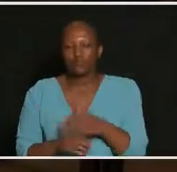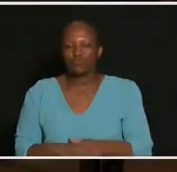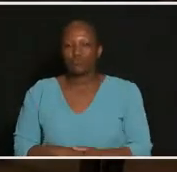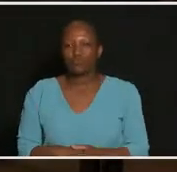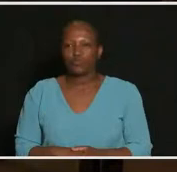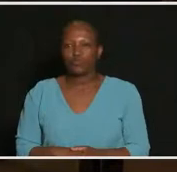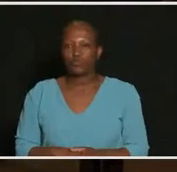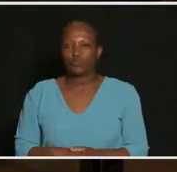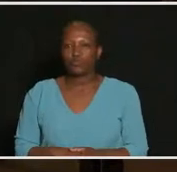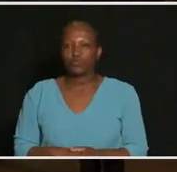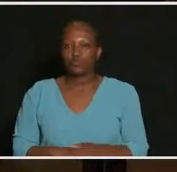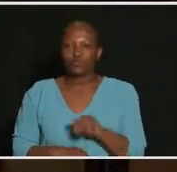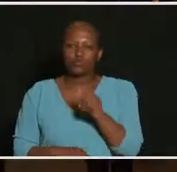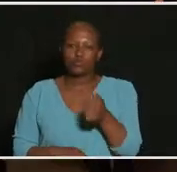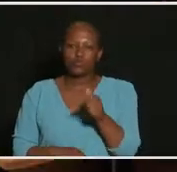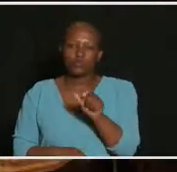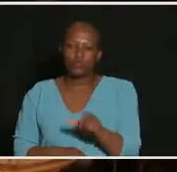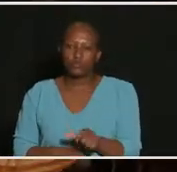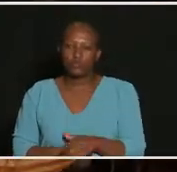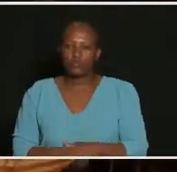thank you next